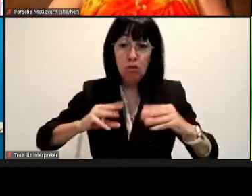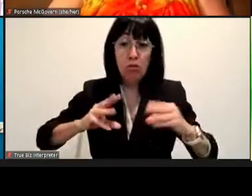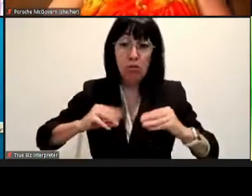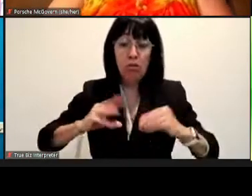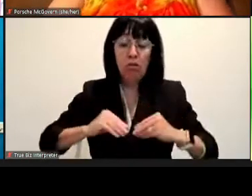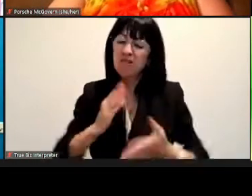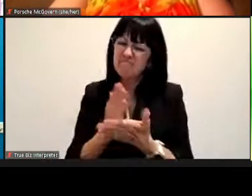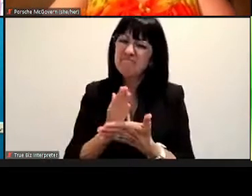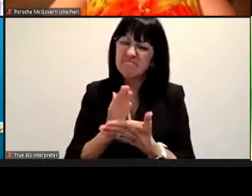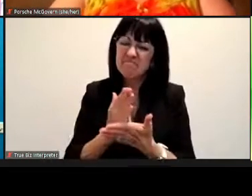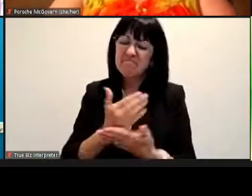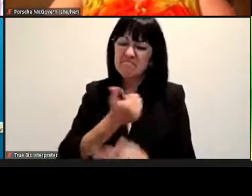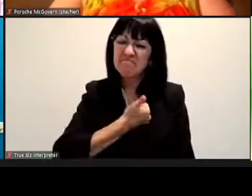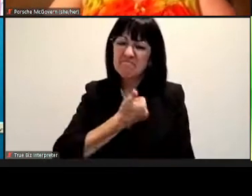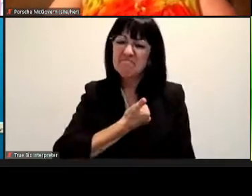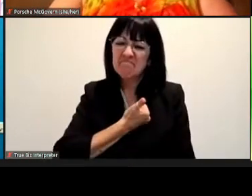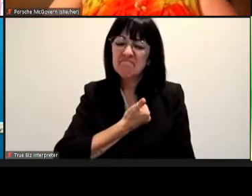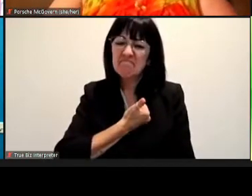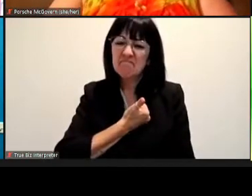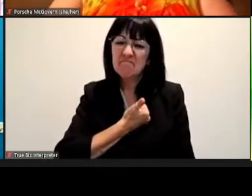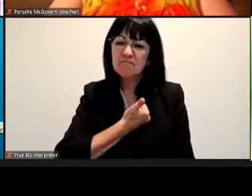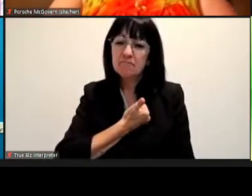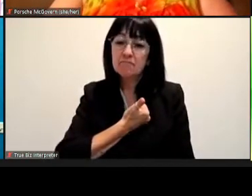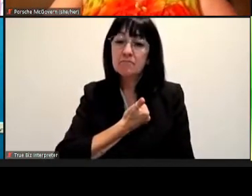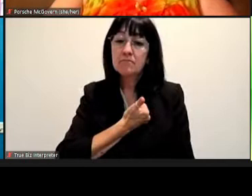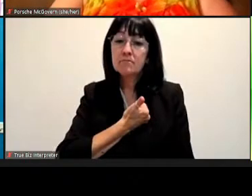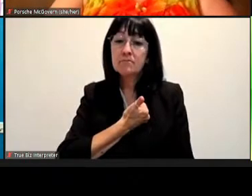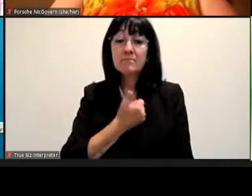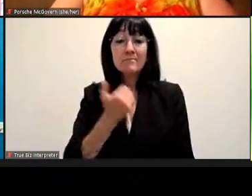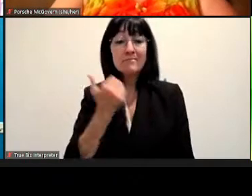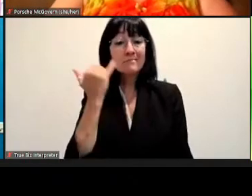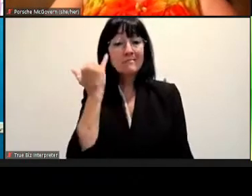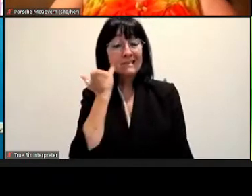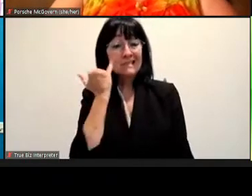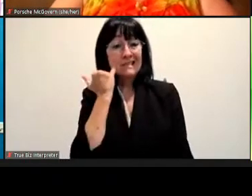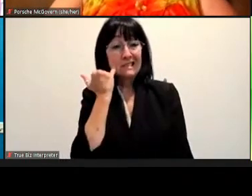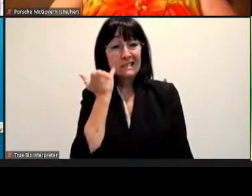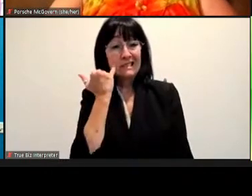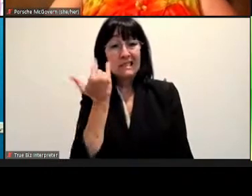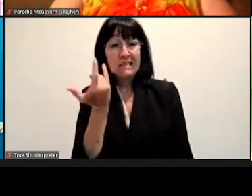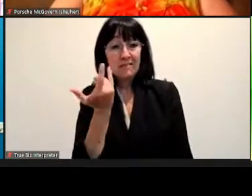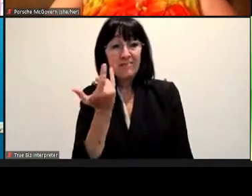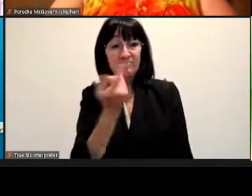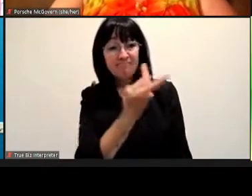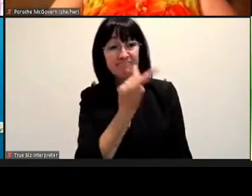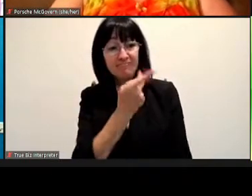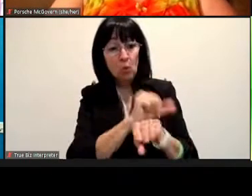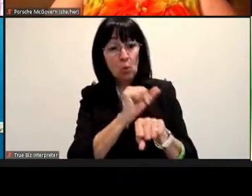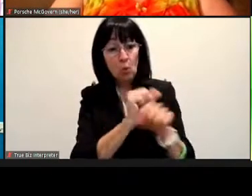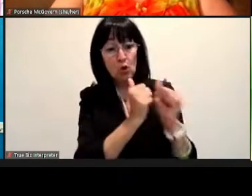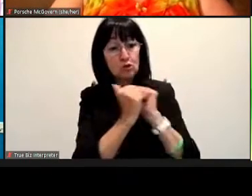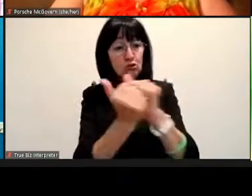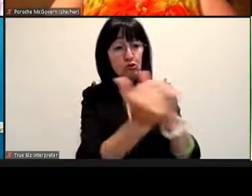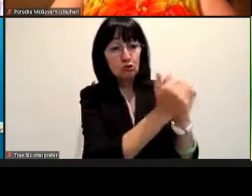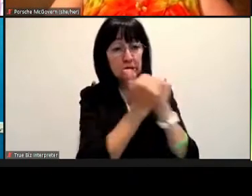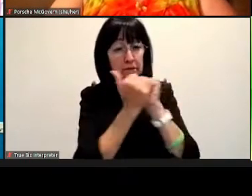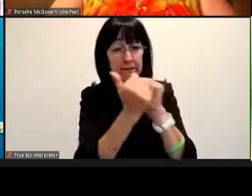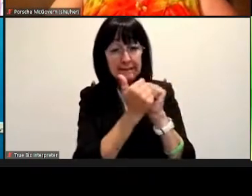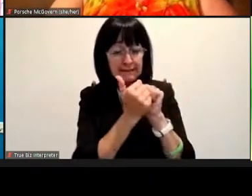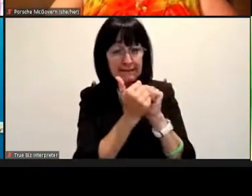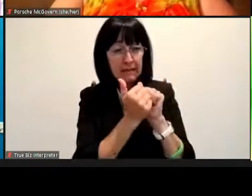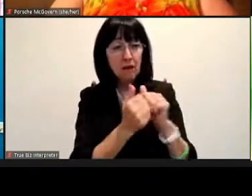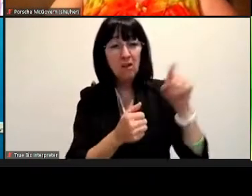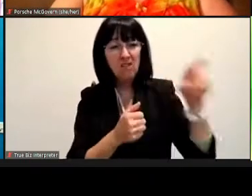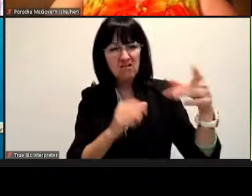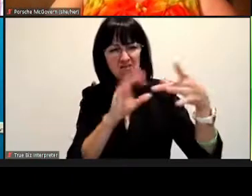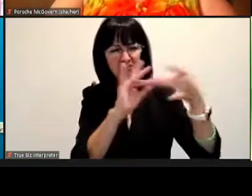is that if I have to work with you, if we're on a team together, there's certain stuff. It was like, you're not going to be able to say that around me. You're not going